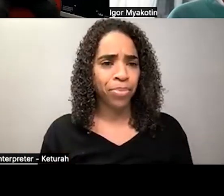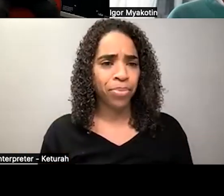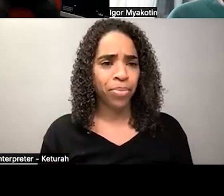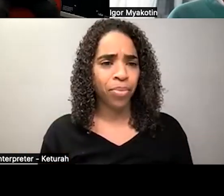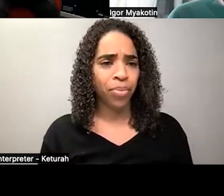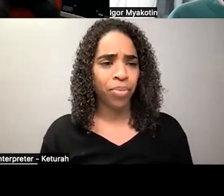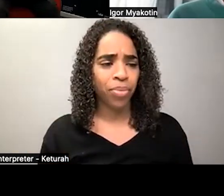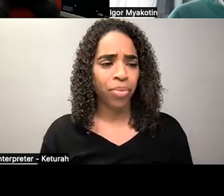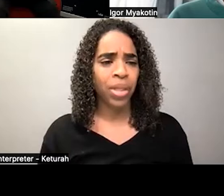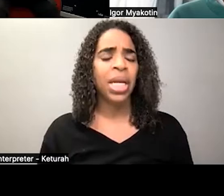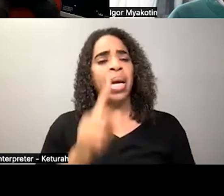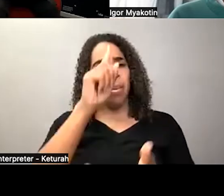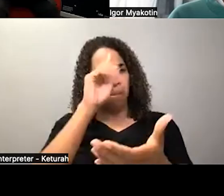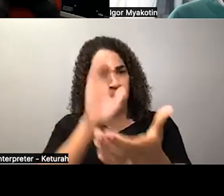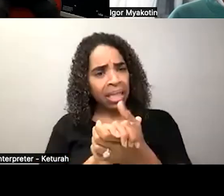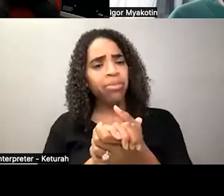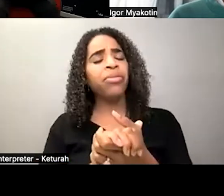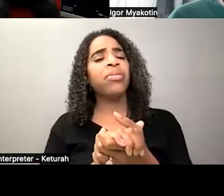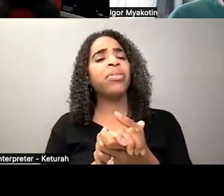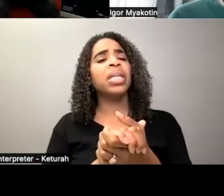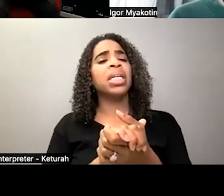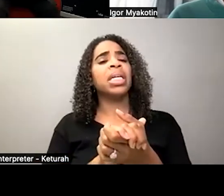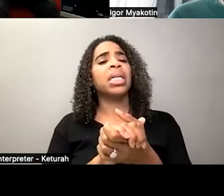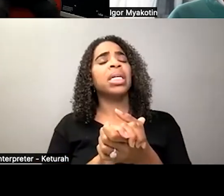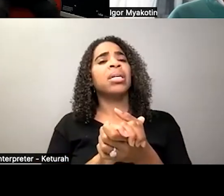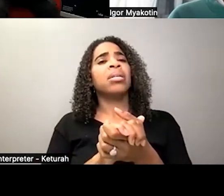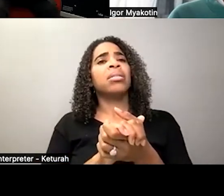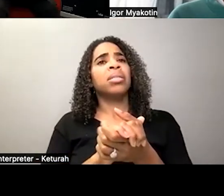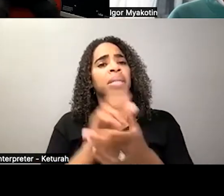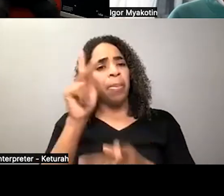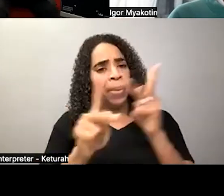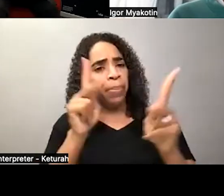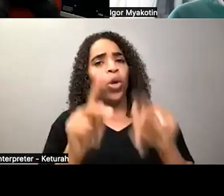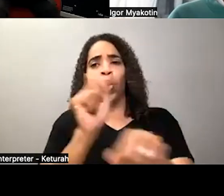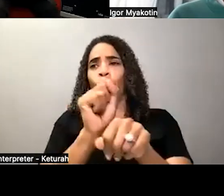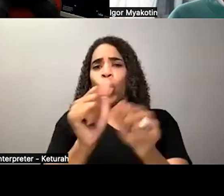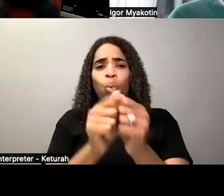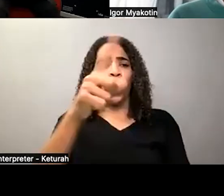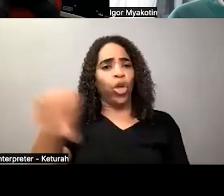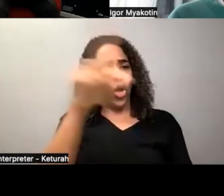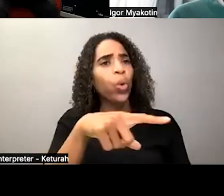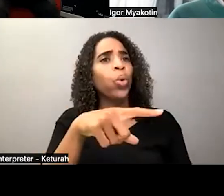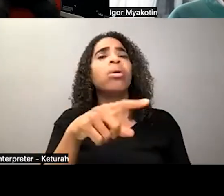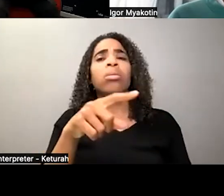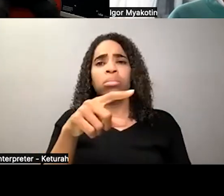believe that the people who is working with you is there for your good,